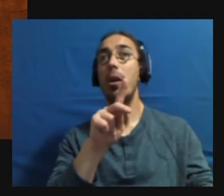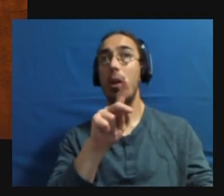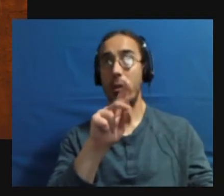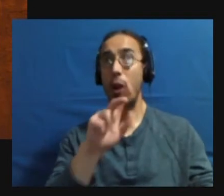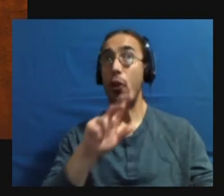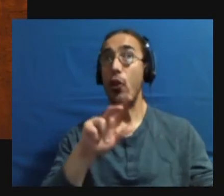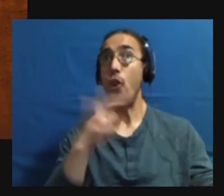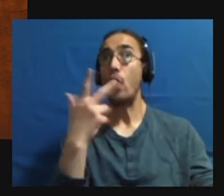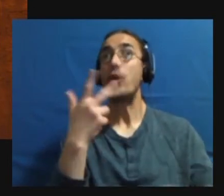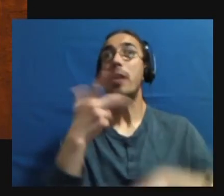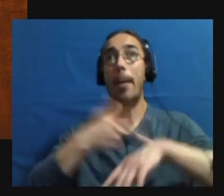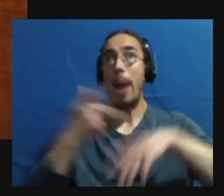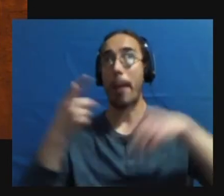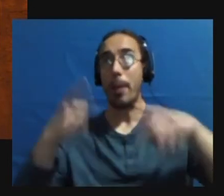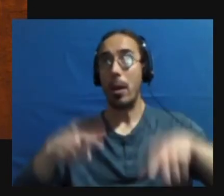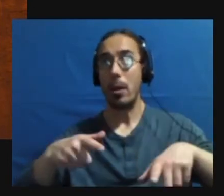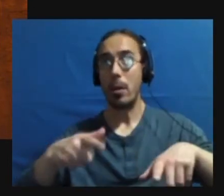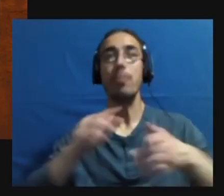misunderstanding.